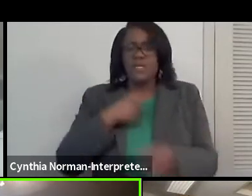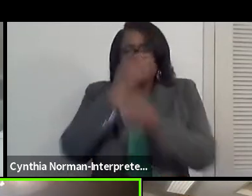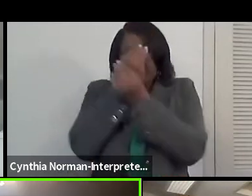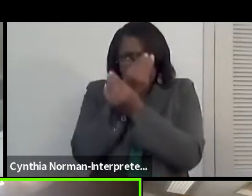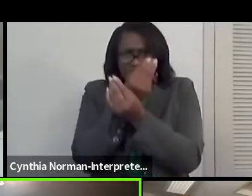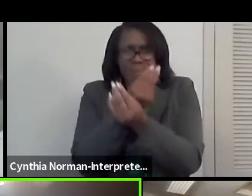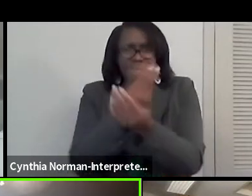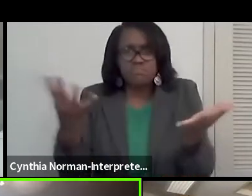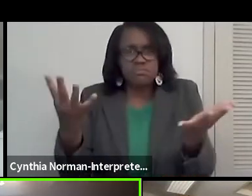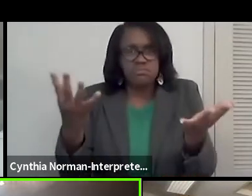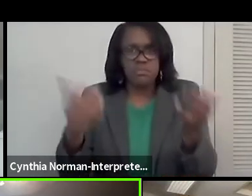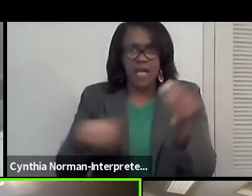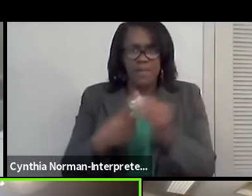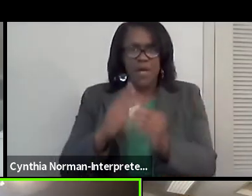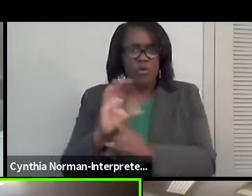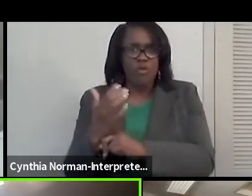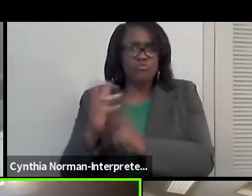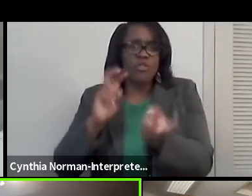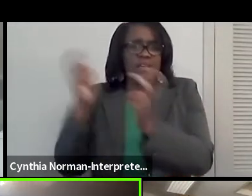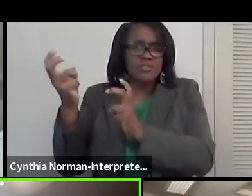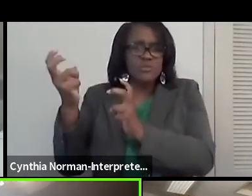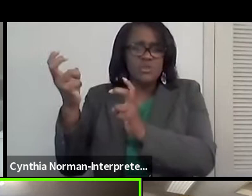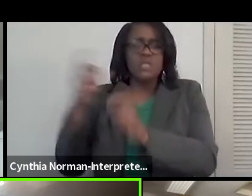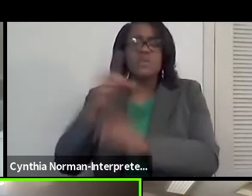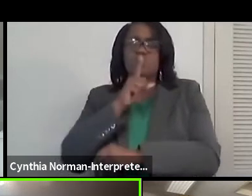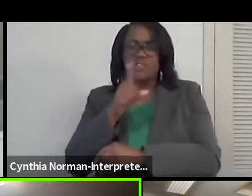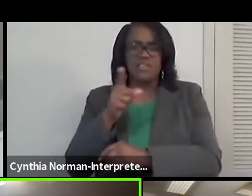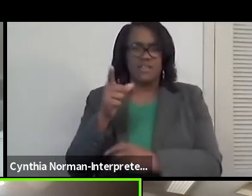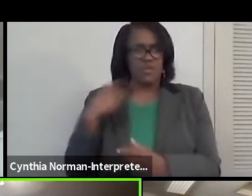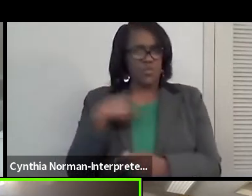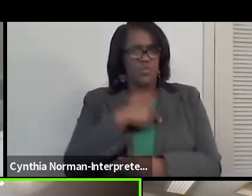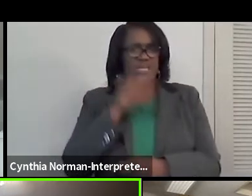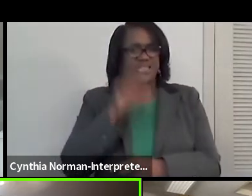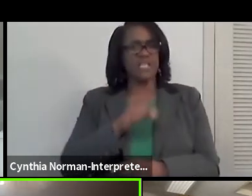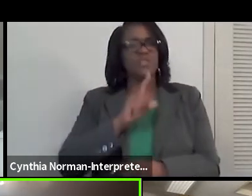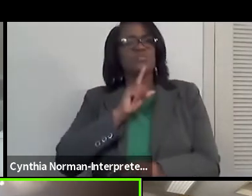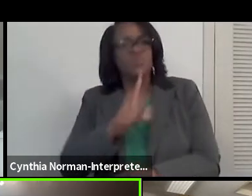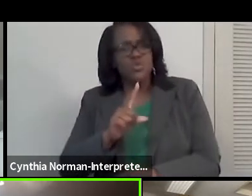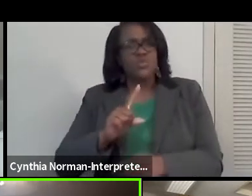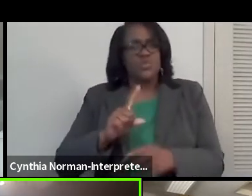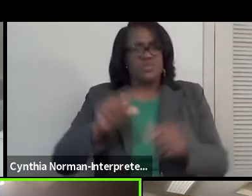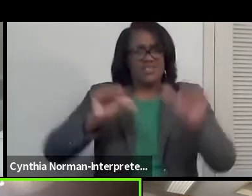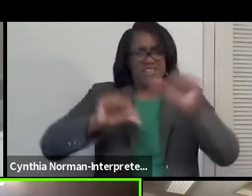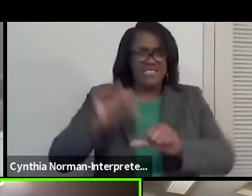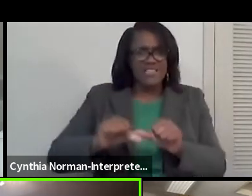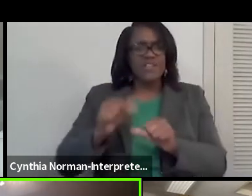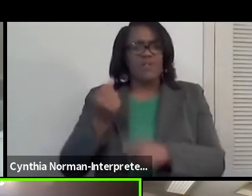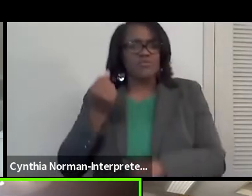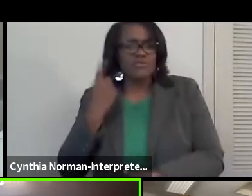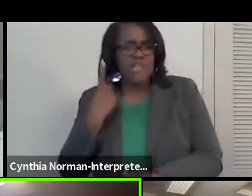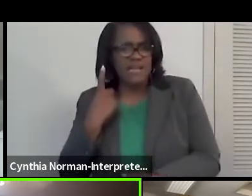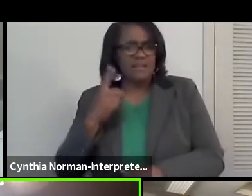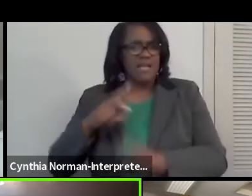cultural issues and really get us towards the path of, like, true scientific understanding and applying those